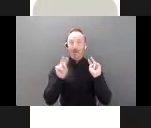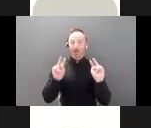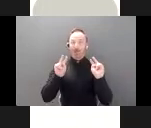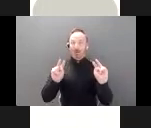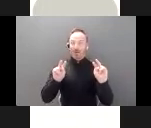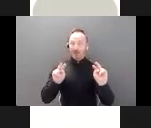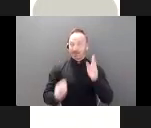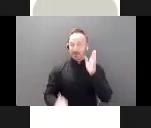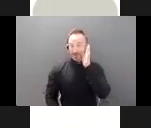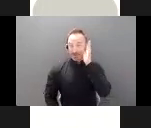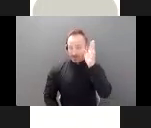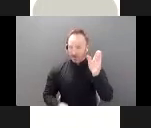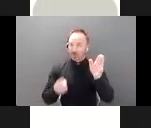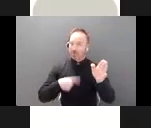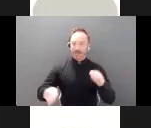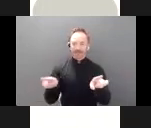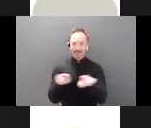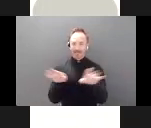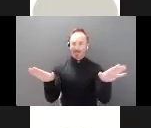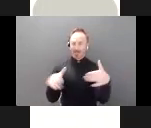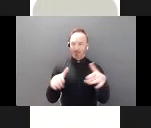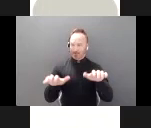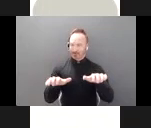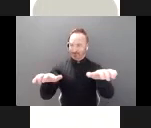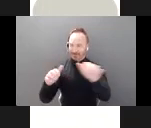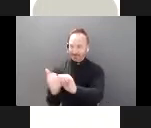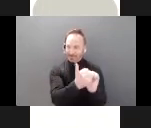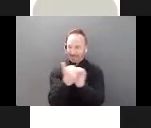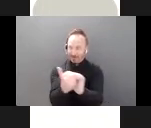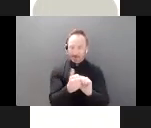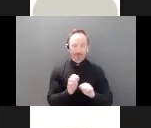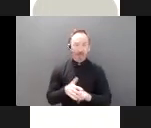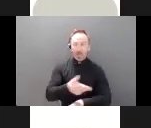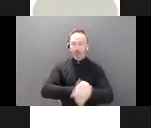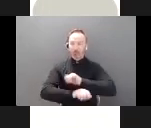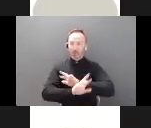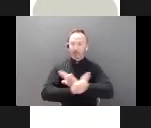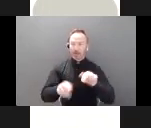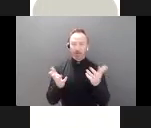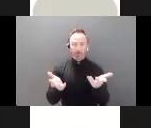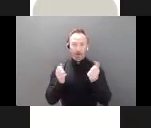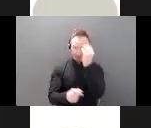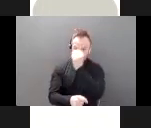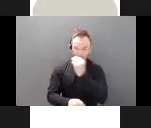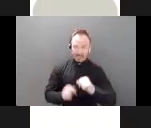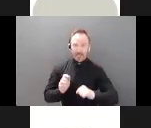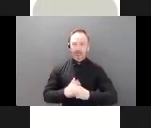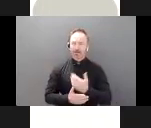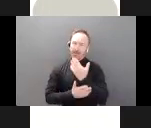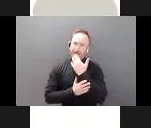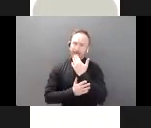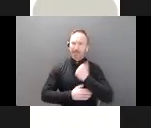again in a room. So I'll jump right in. I want to give you, as best I can, an overview of